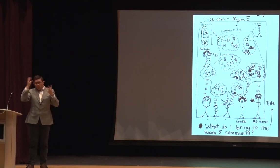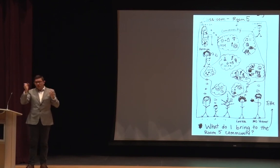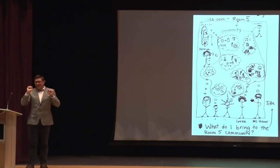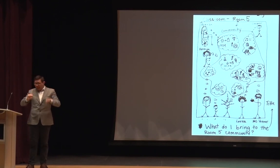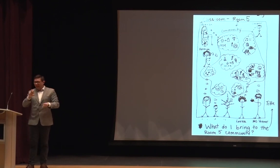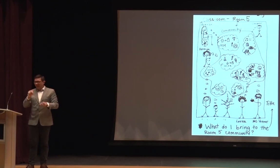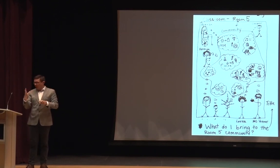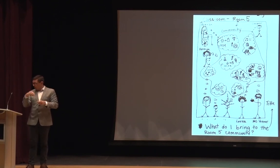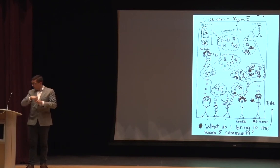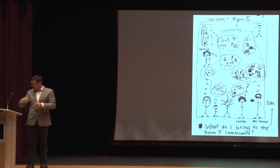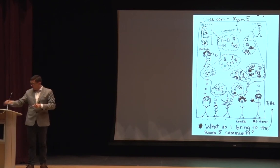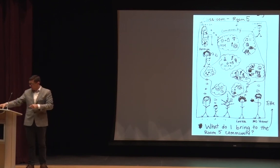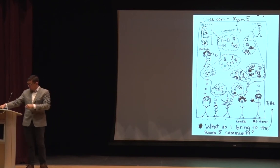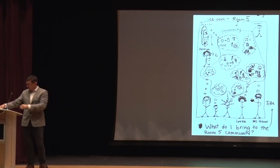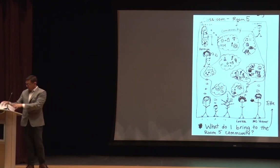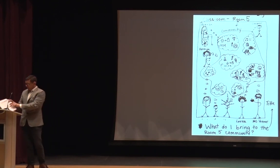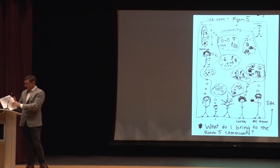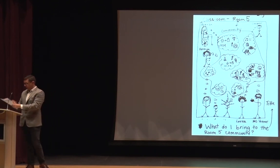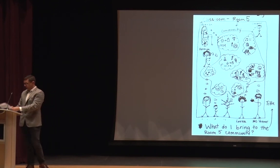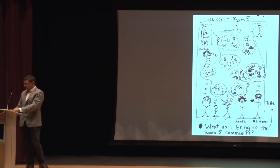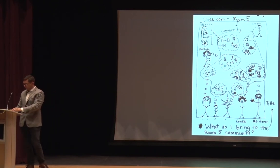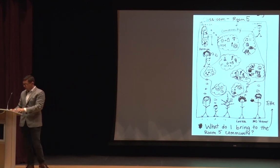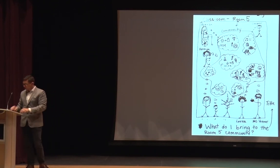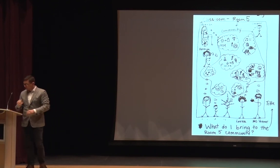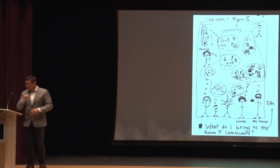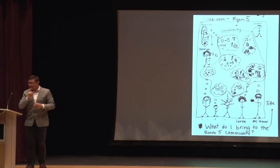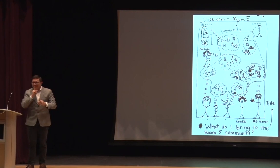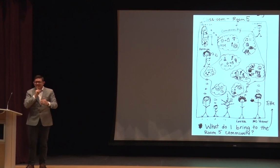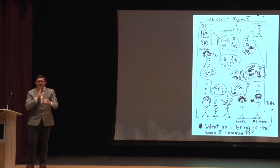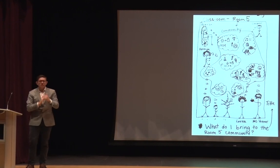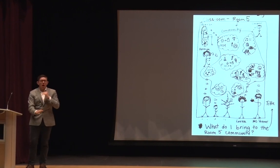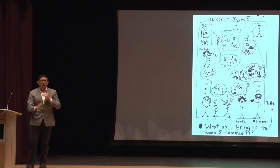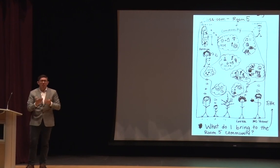to your students. Visual information can even include